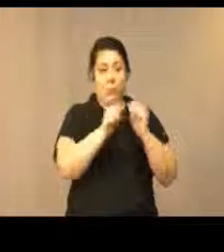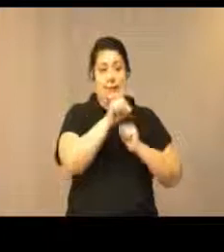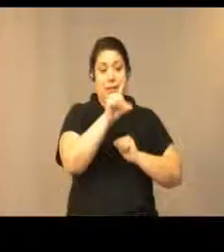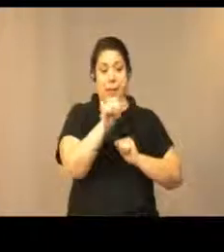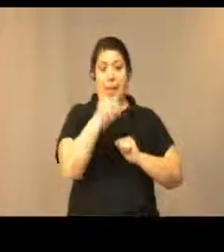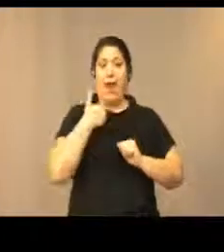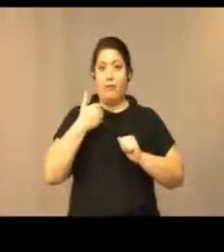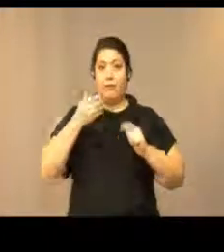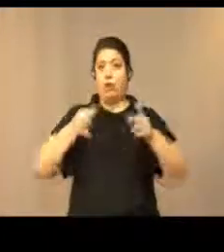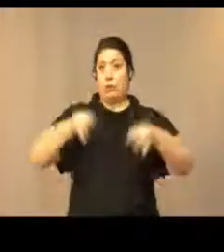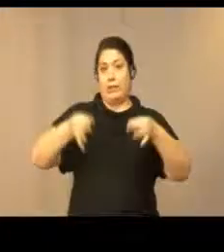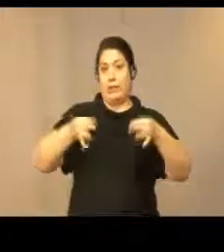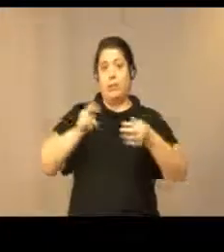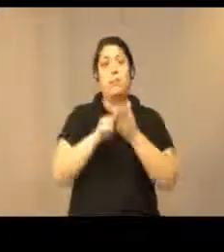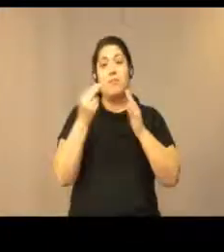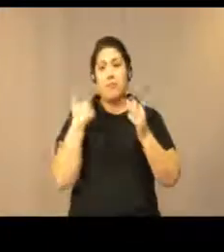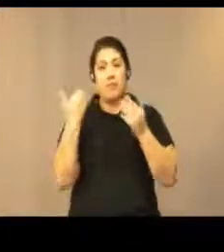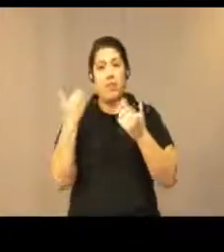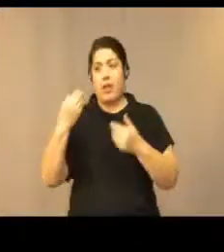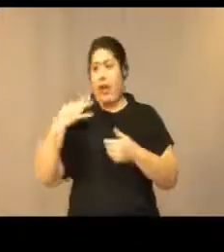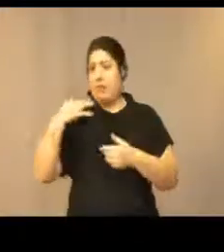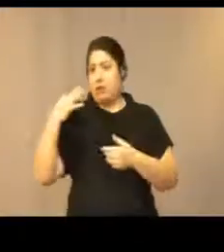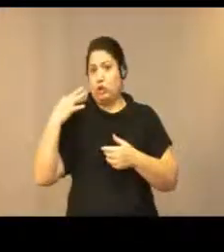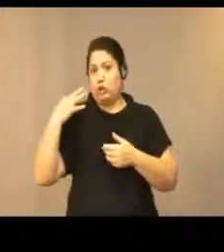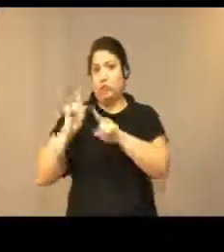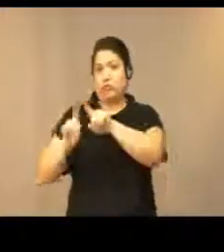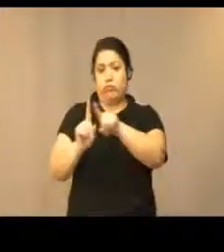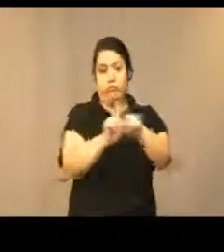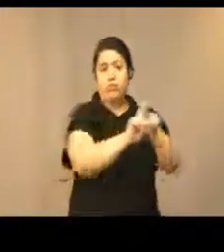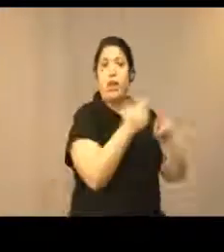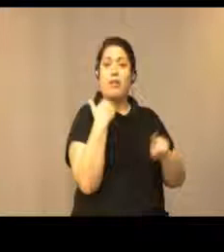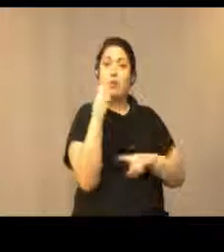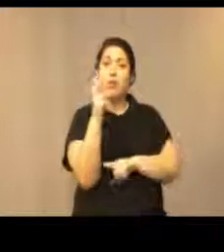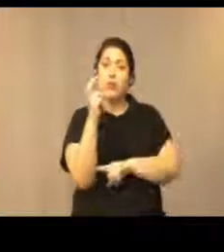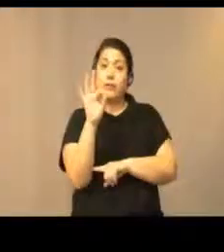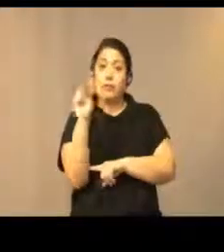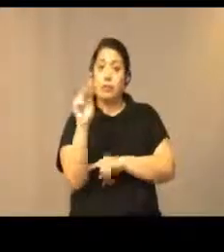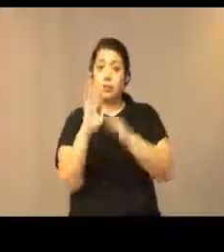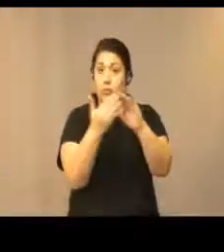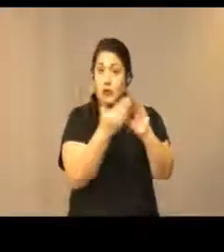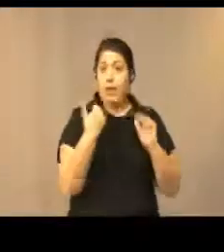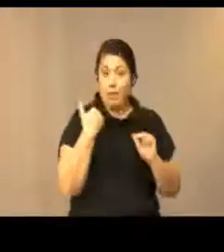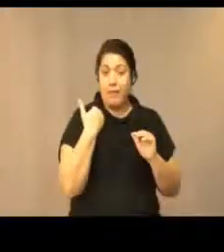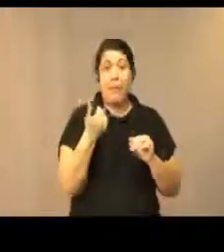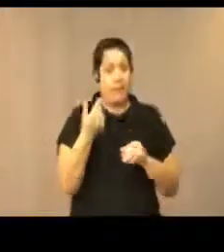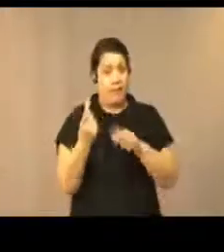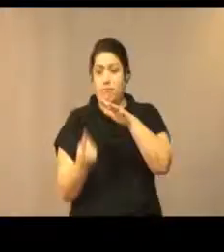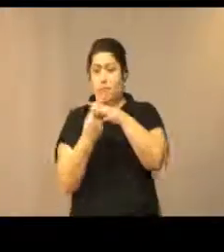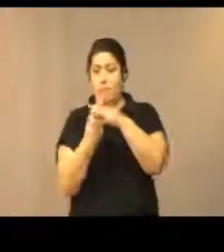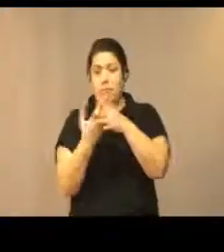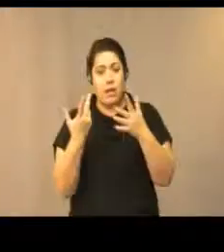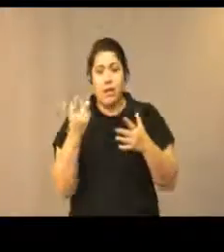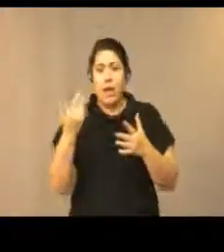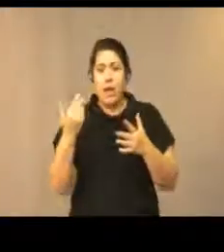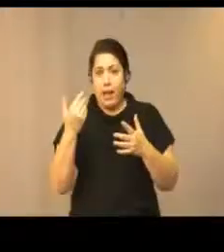we take applications from all of BC's 200 First Nations communities and adjudicate disability